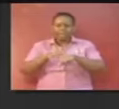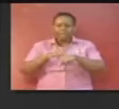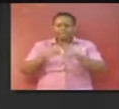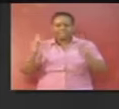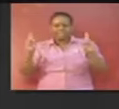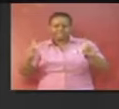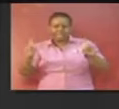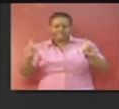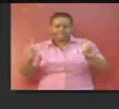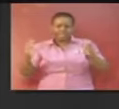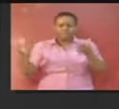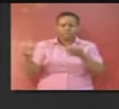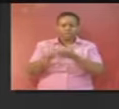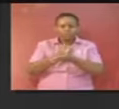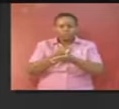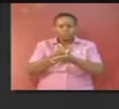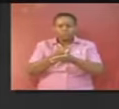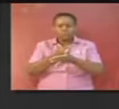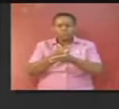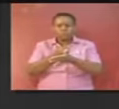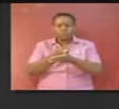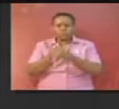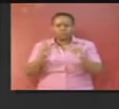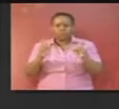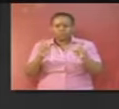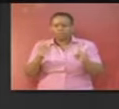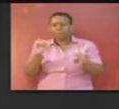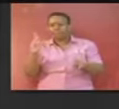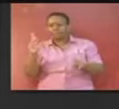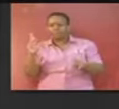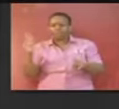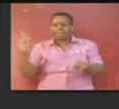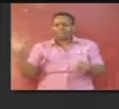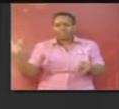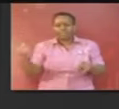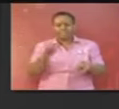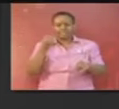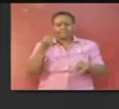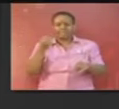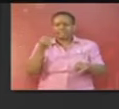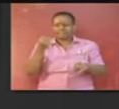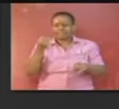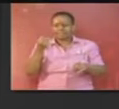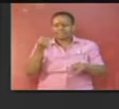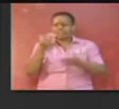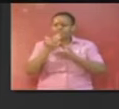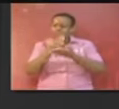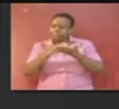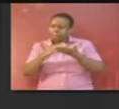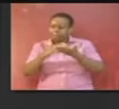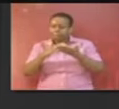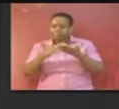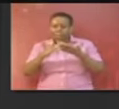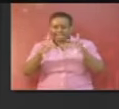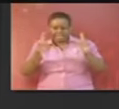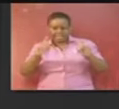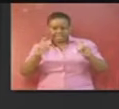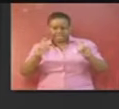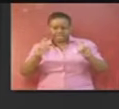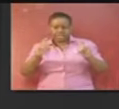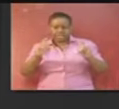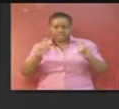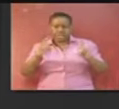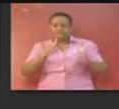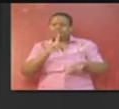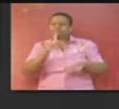a sample is taken and run on the antigen testing, that sample will also be run using the gold standard PCR, just to